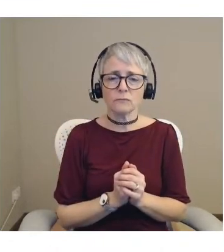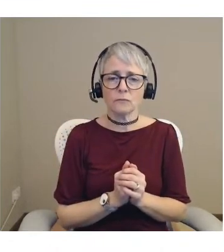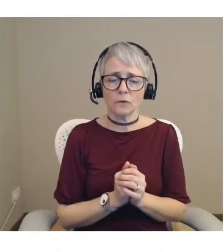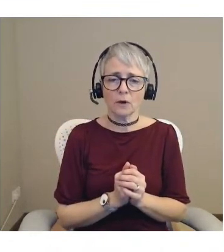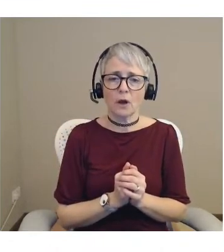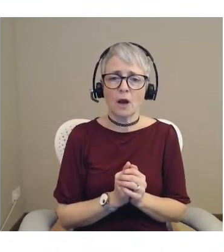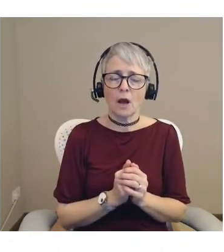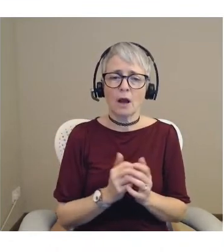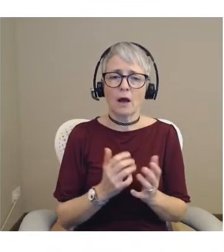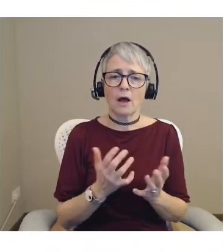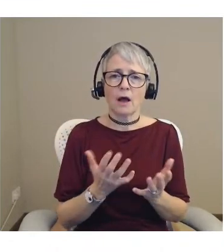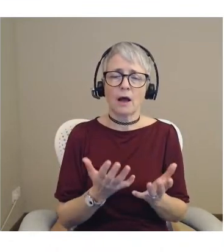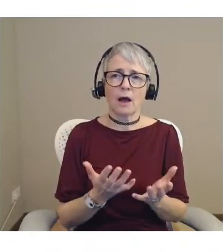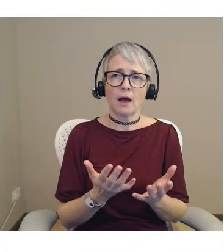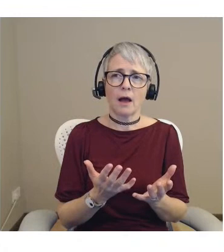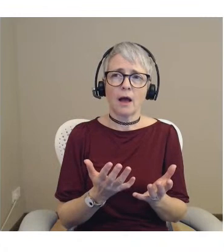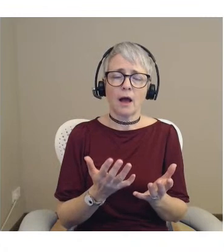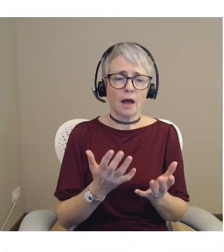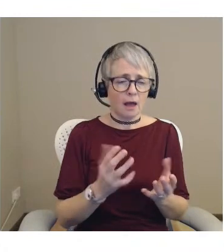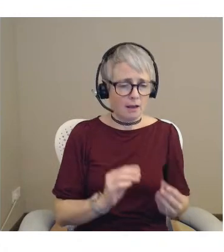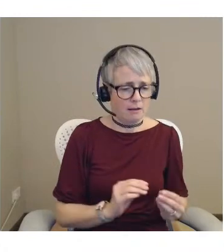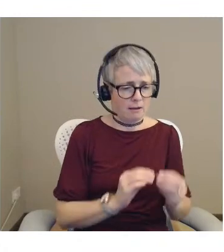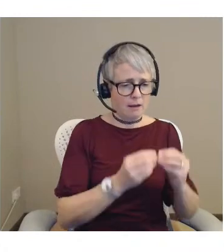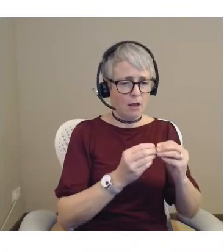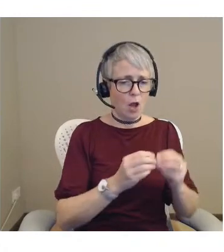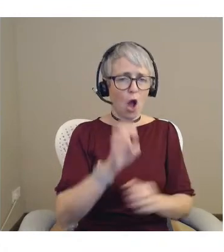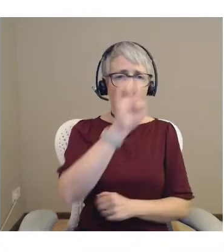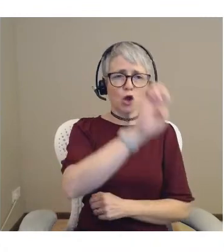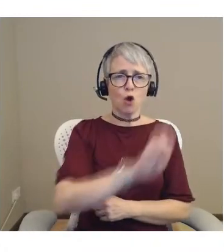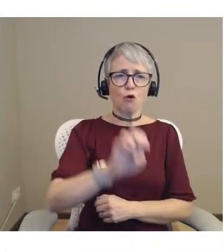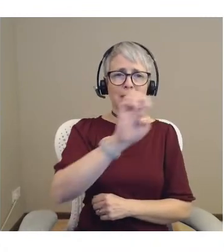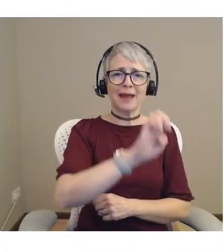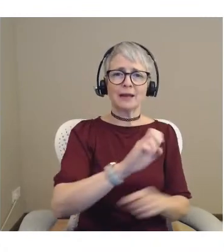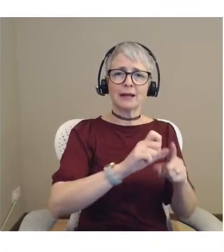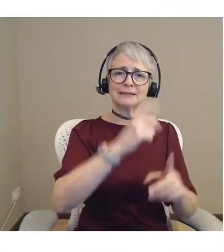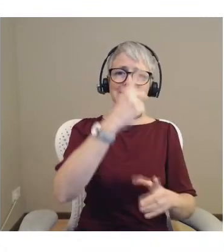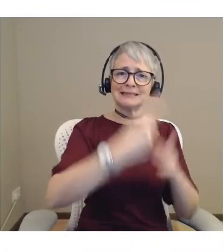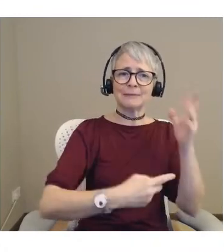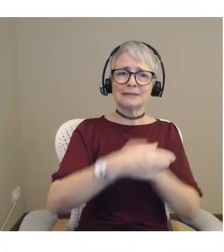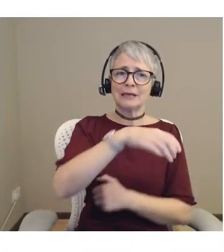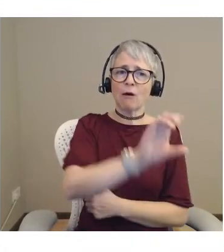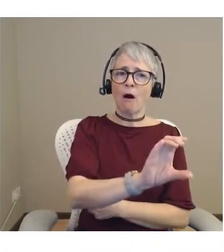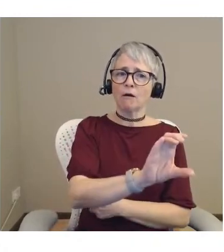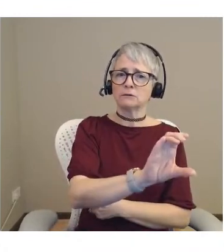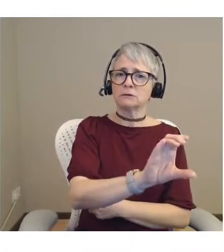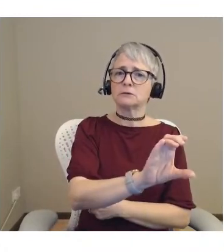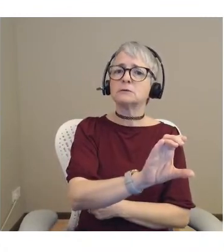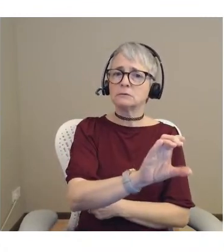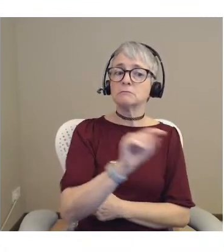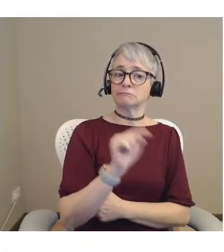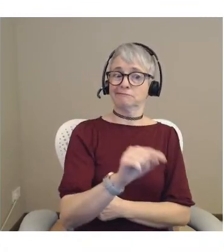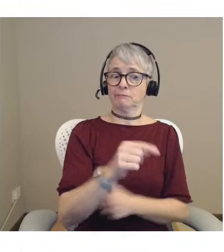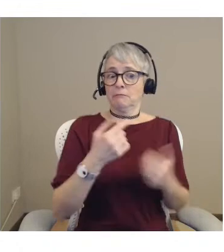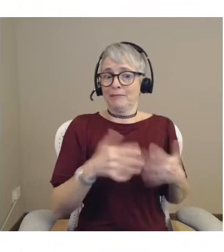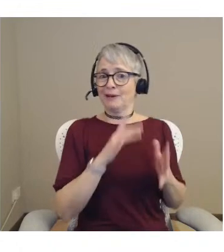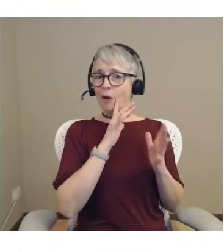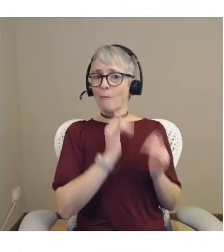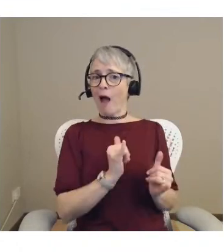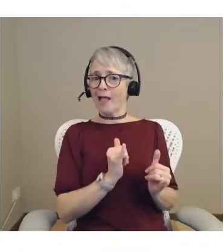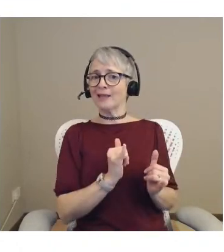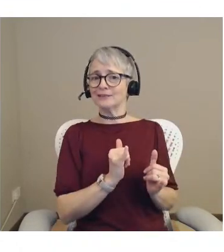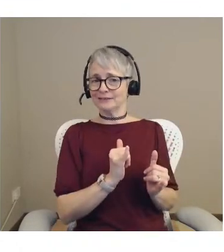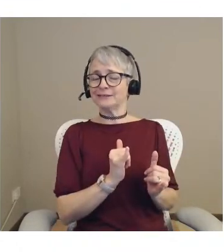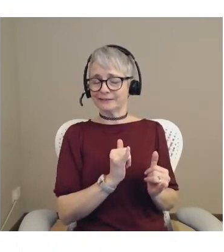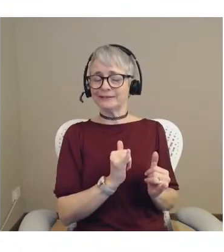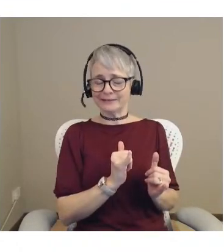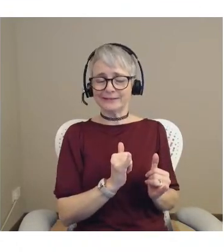the creation of a European disability card. This has been actually a pilot project implemented